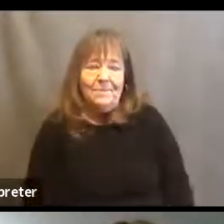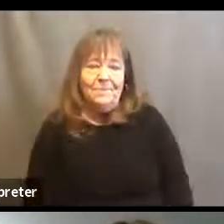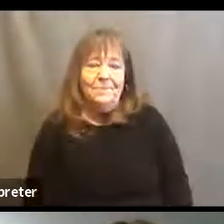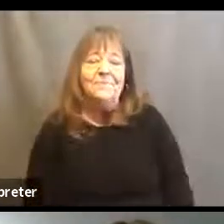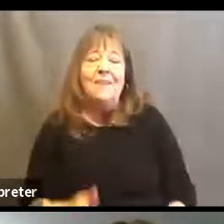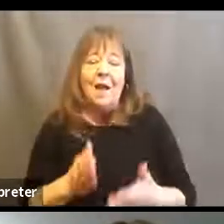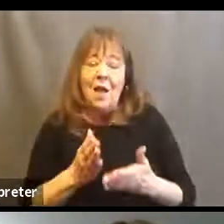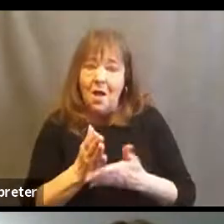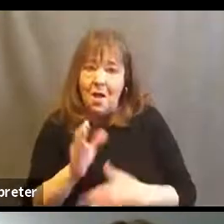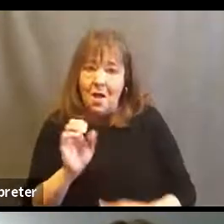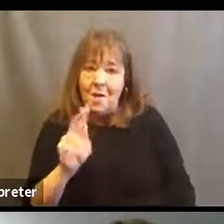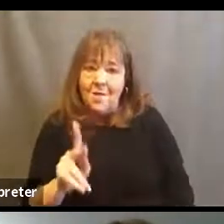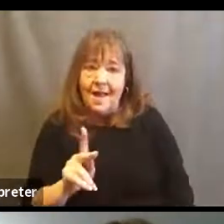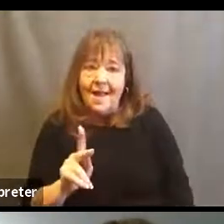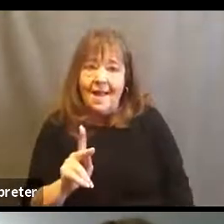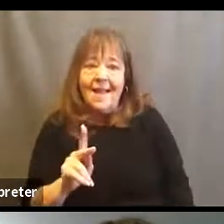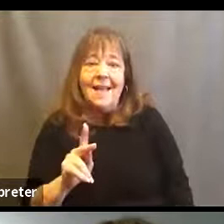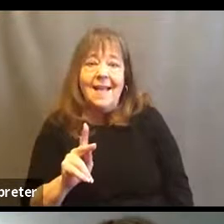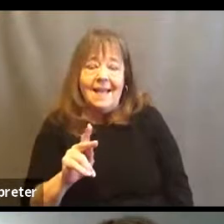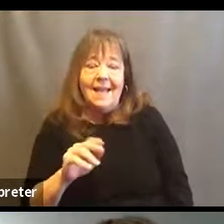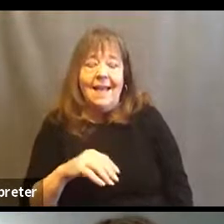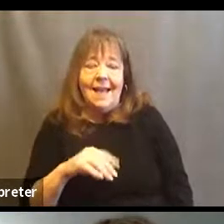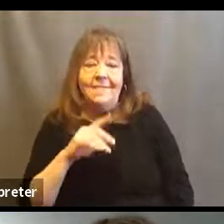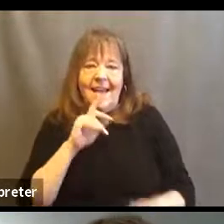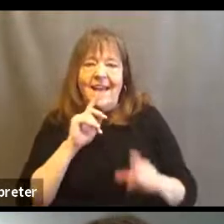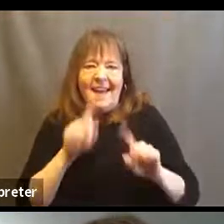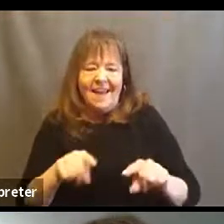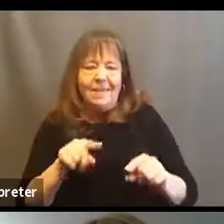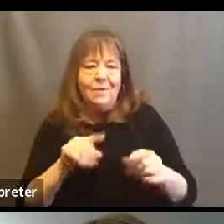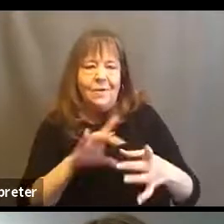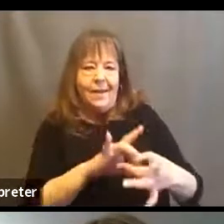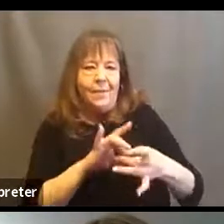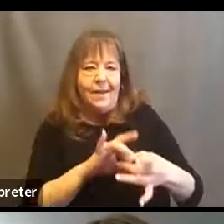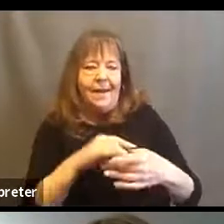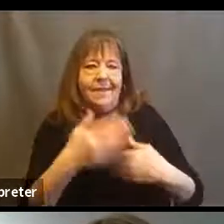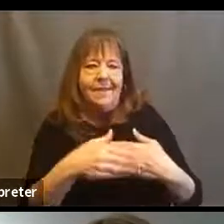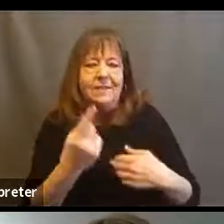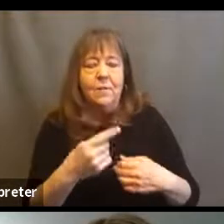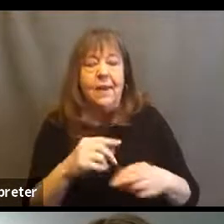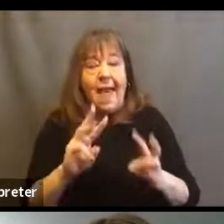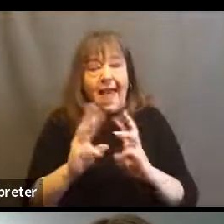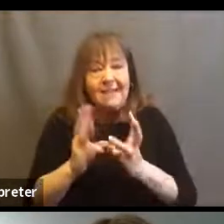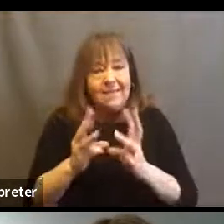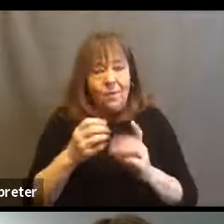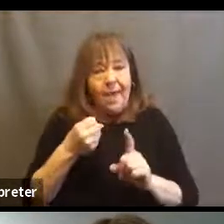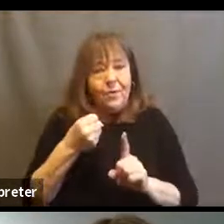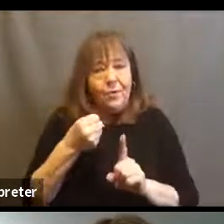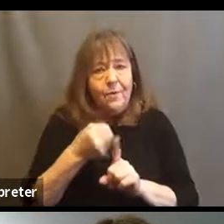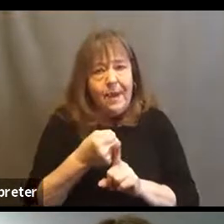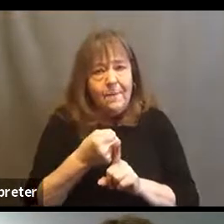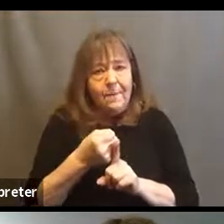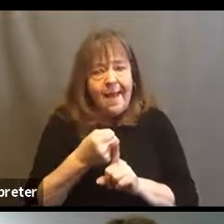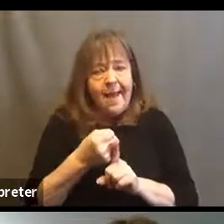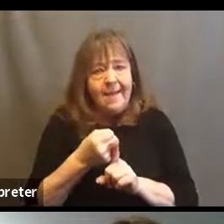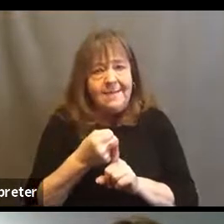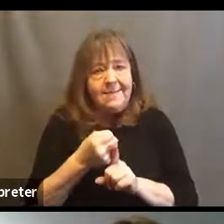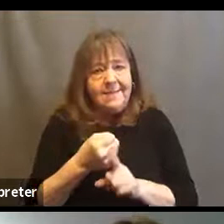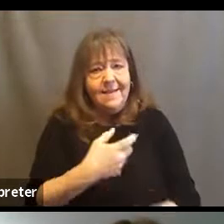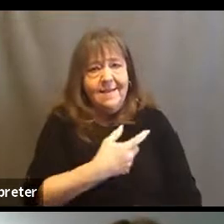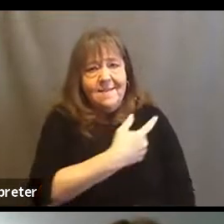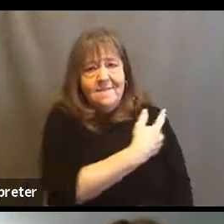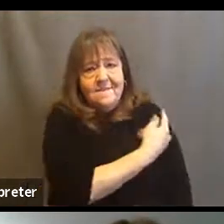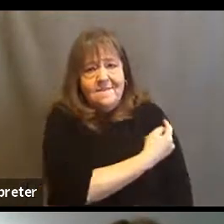Alrighty, and that answer kind of ties into my next question. Has the weather impacted any